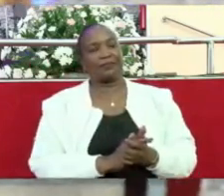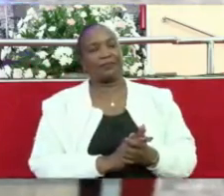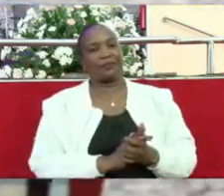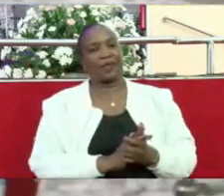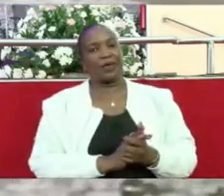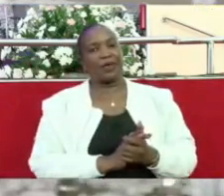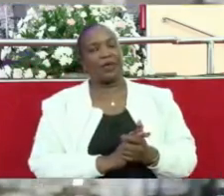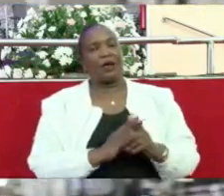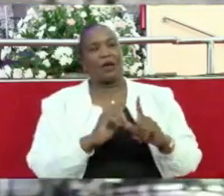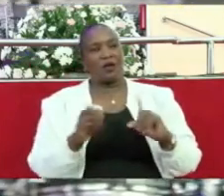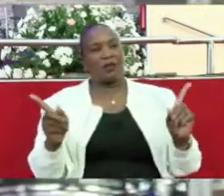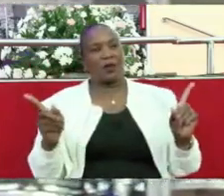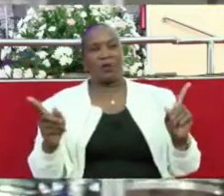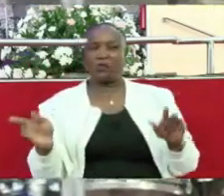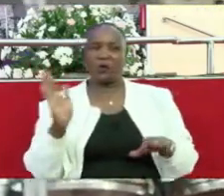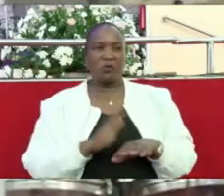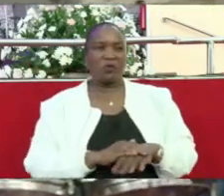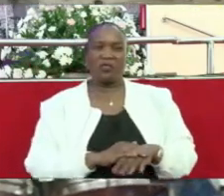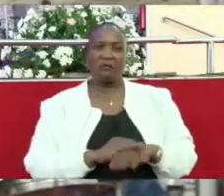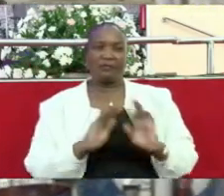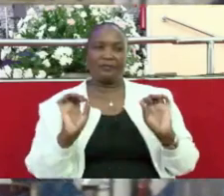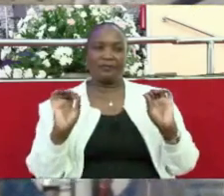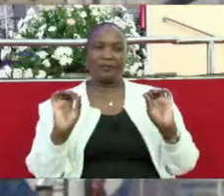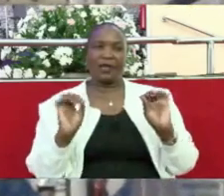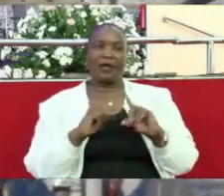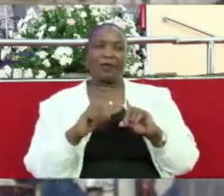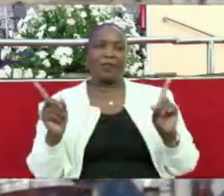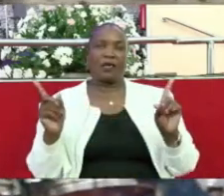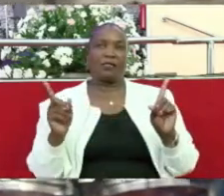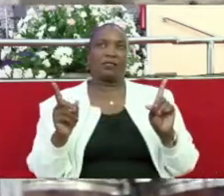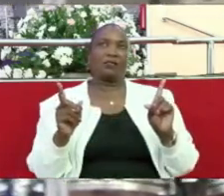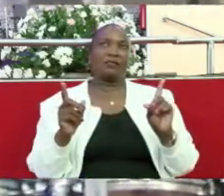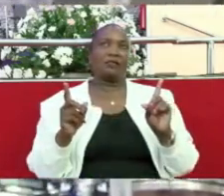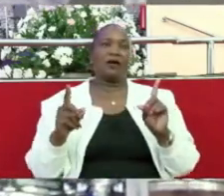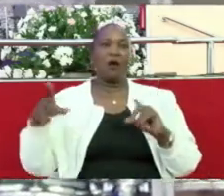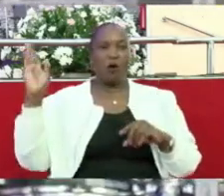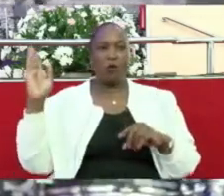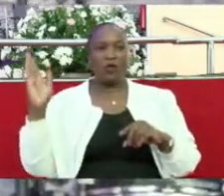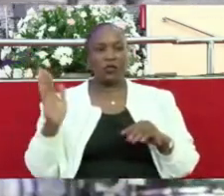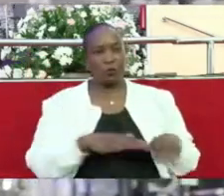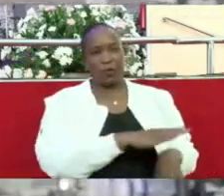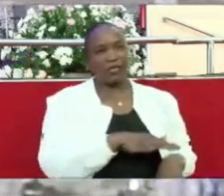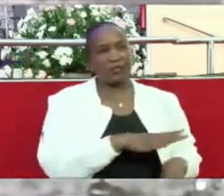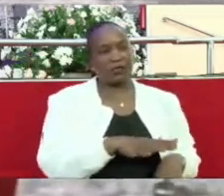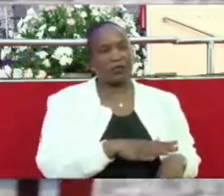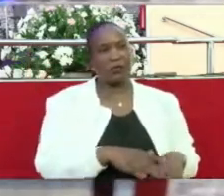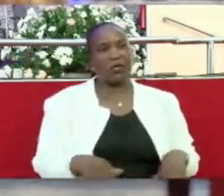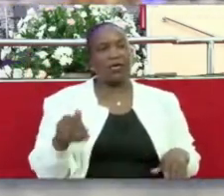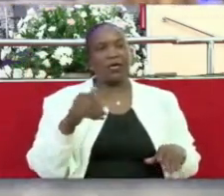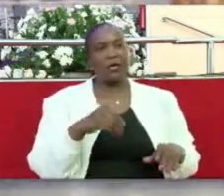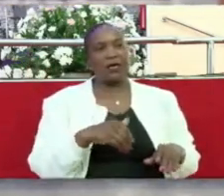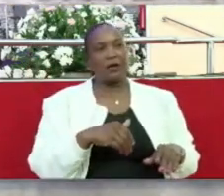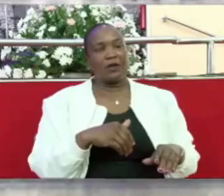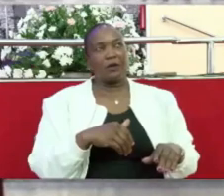own qualification, but because the Lord wants to position you in a way that he can